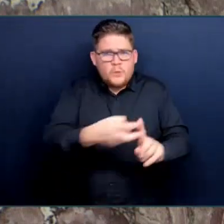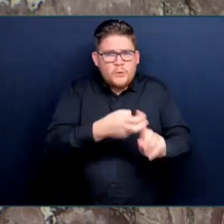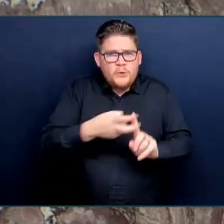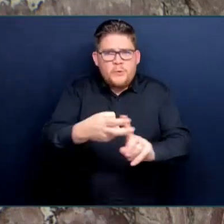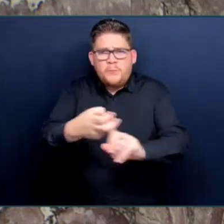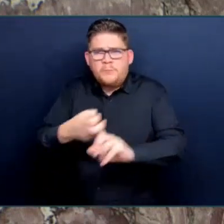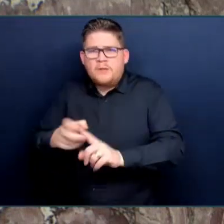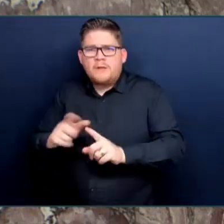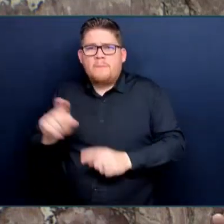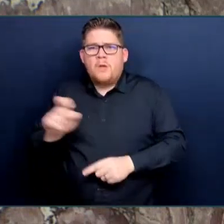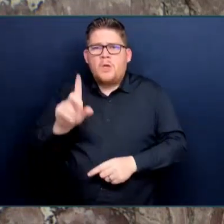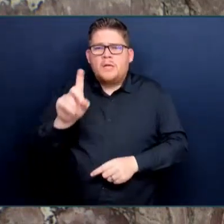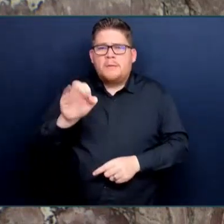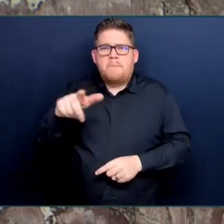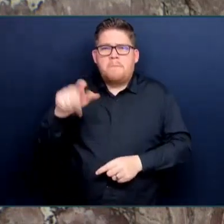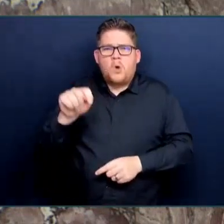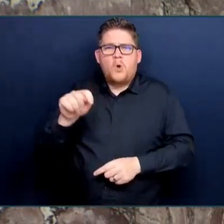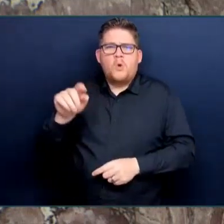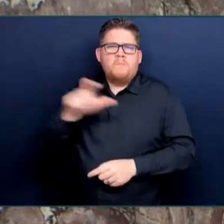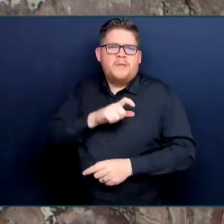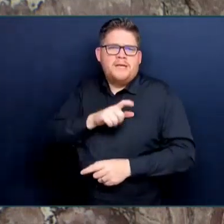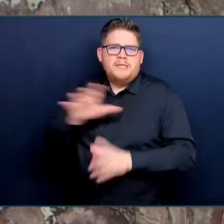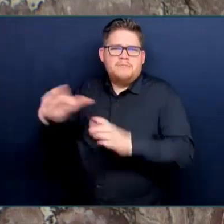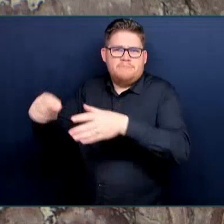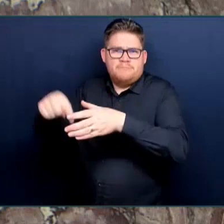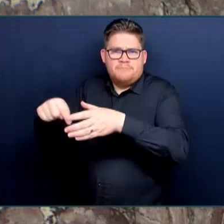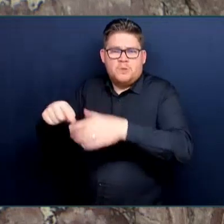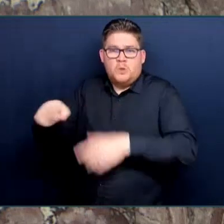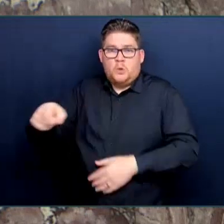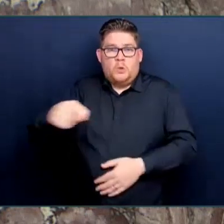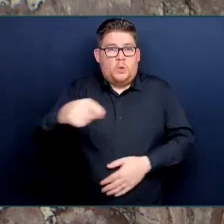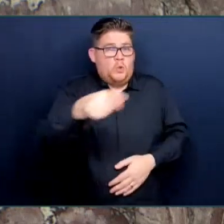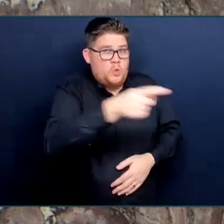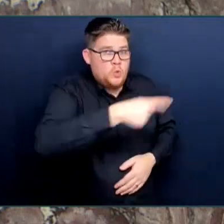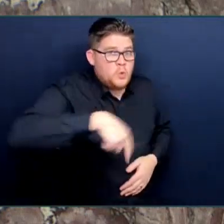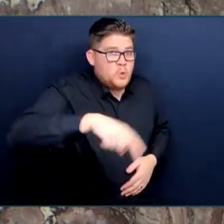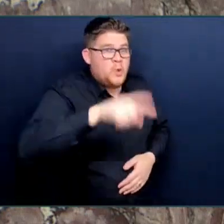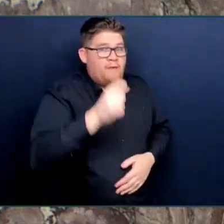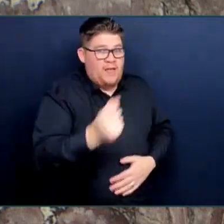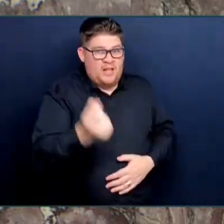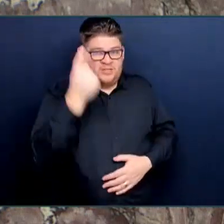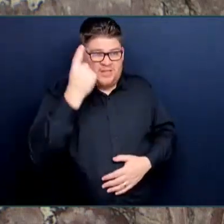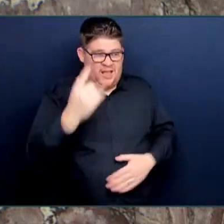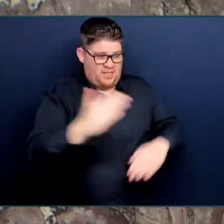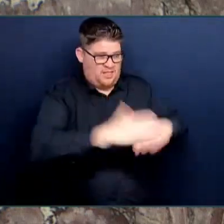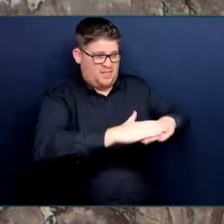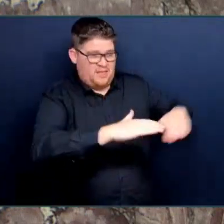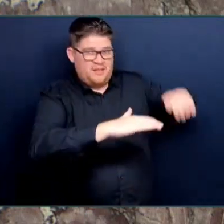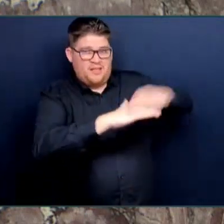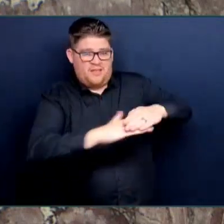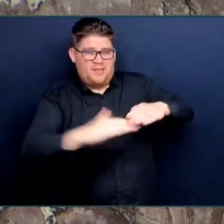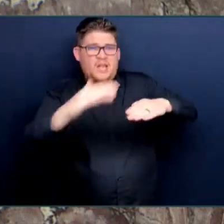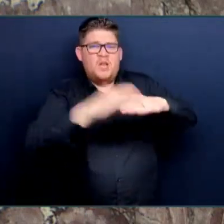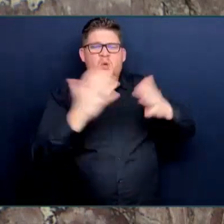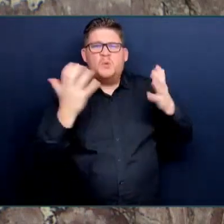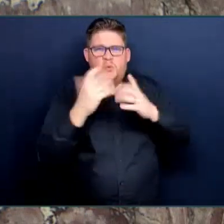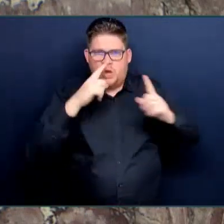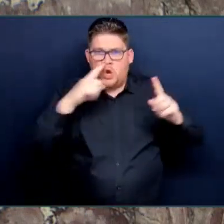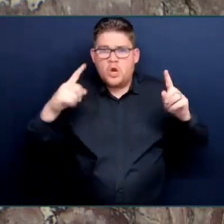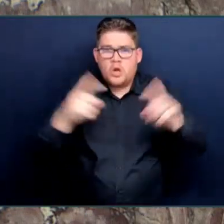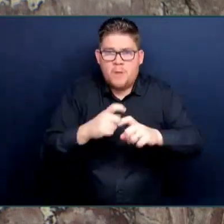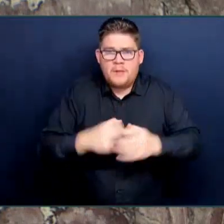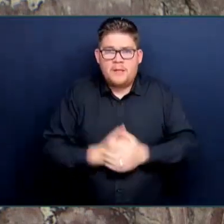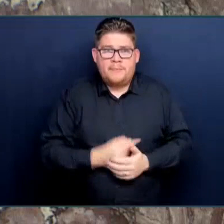this, each year, you seem to take, you know, you're all very interested in it. I want you to understand some of